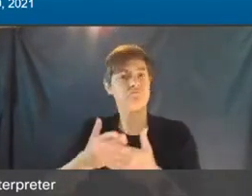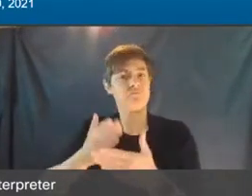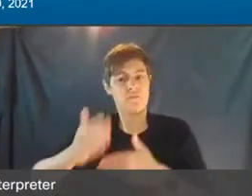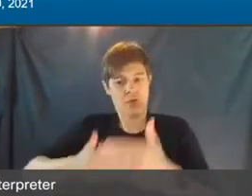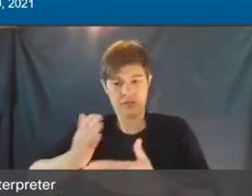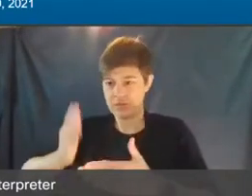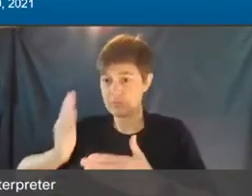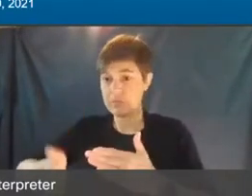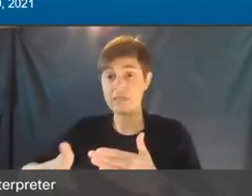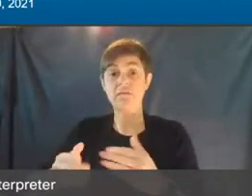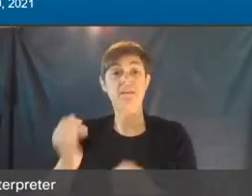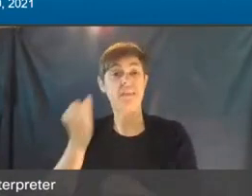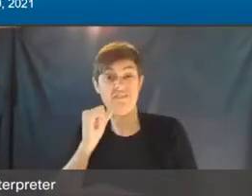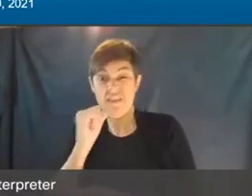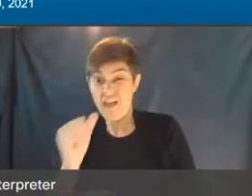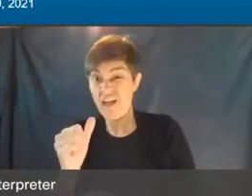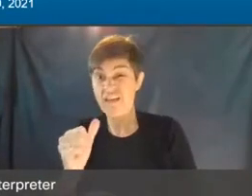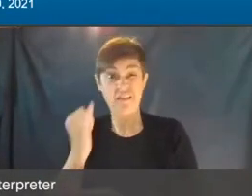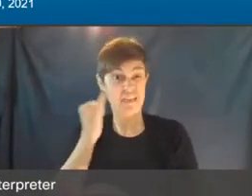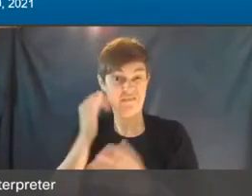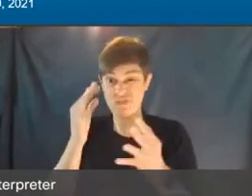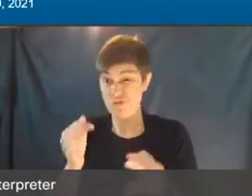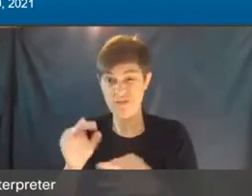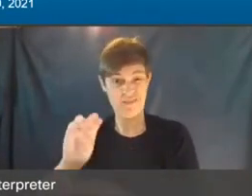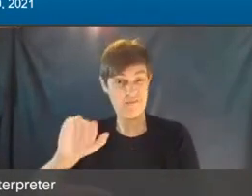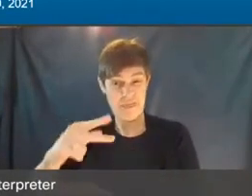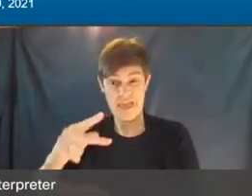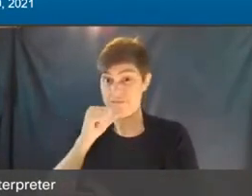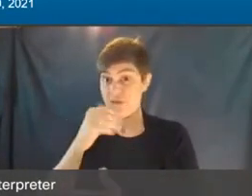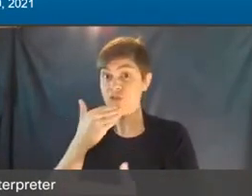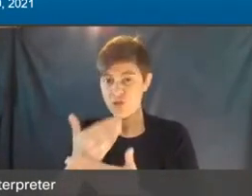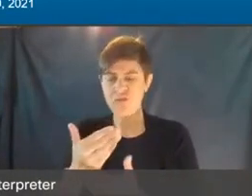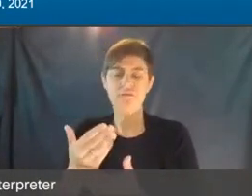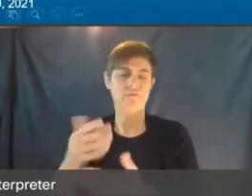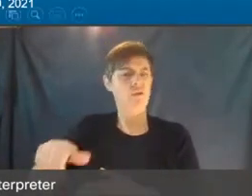some other steps that occur if they are determined not to be valid.